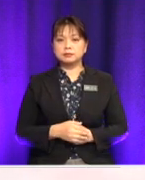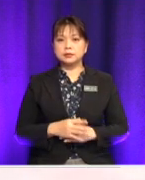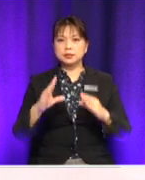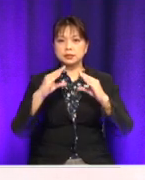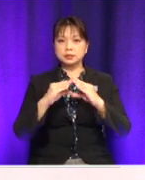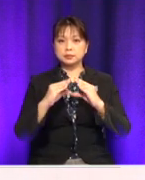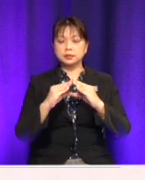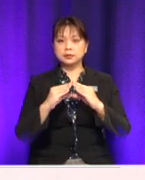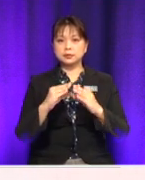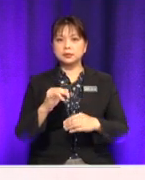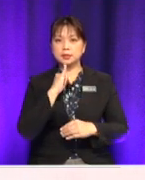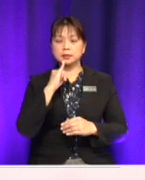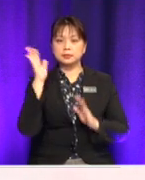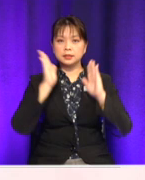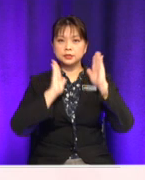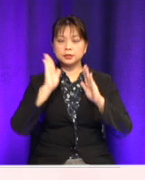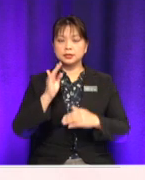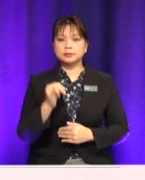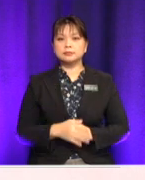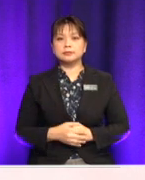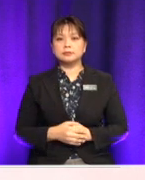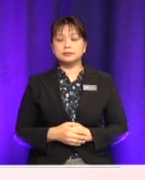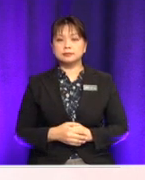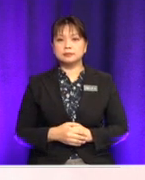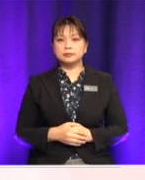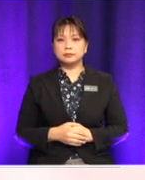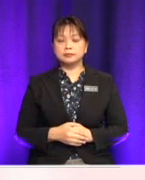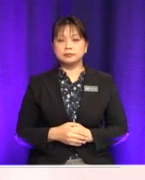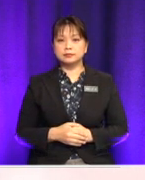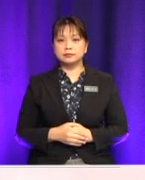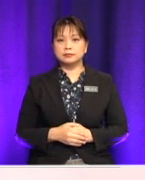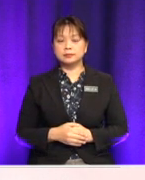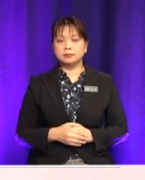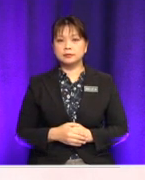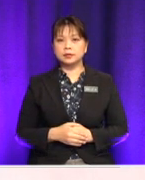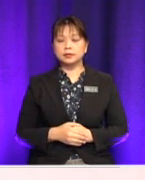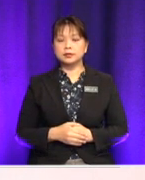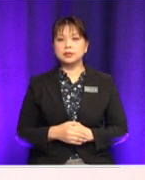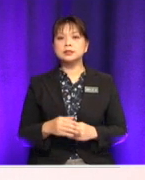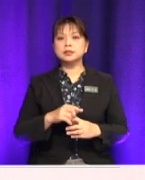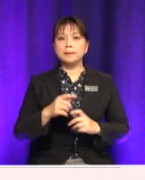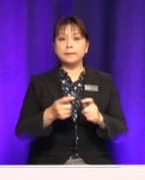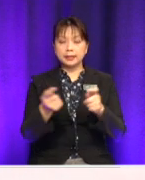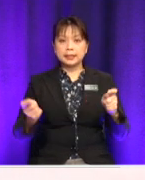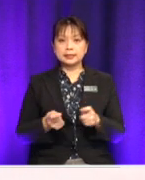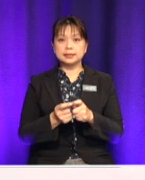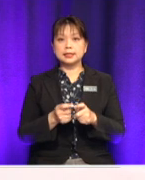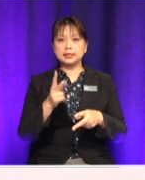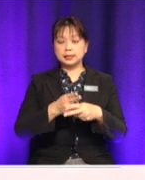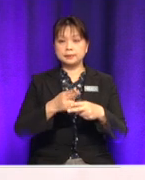Peninsular Malaysia is the western part of the country, and it includes Tanjung Piai, which is the southernmost point of mainland